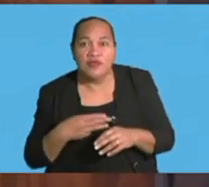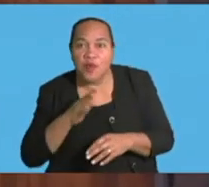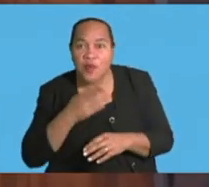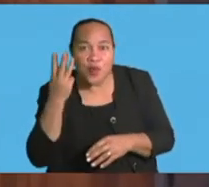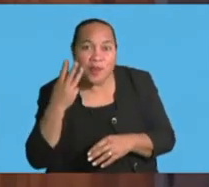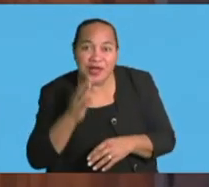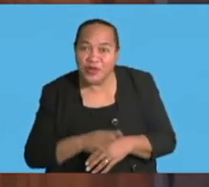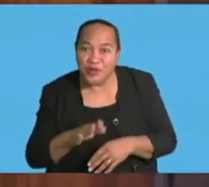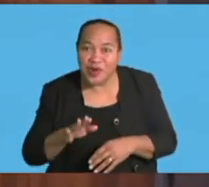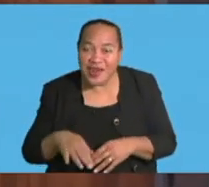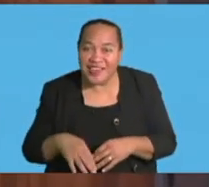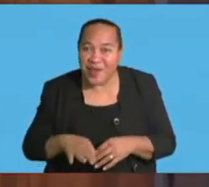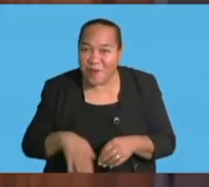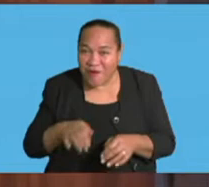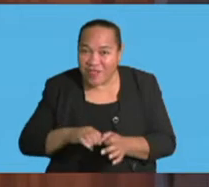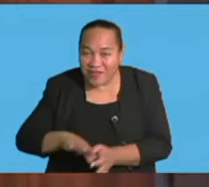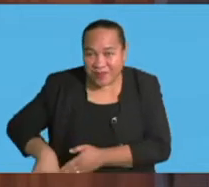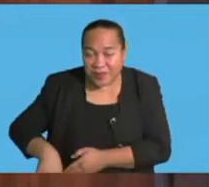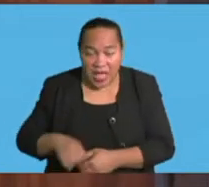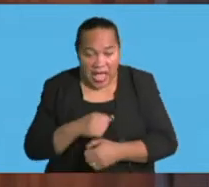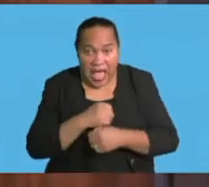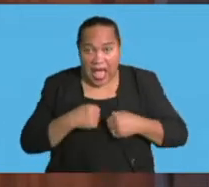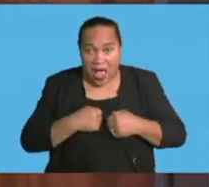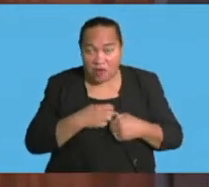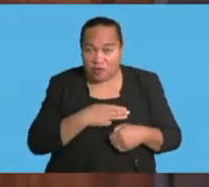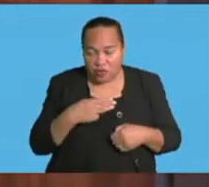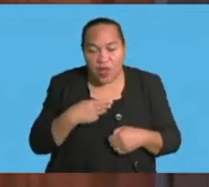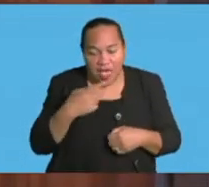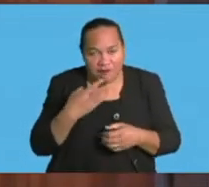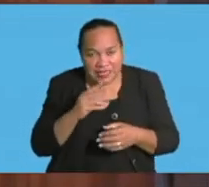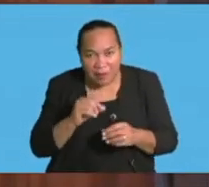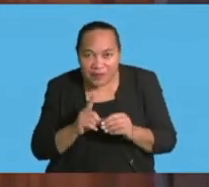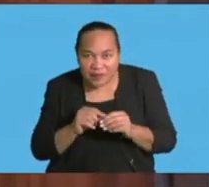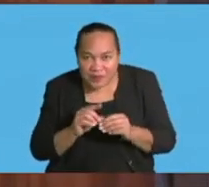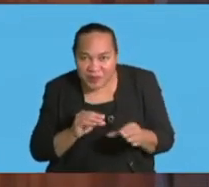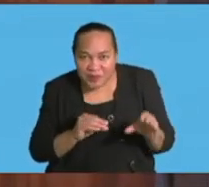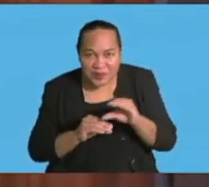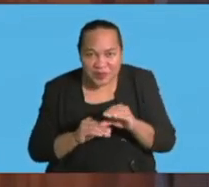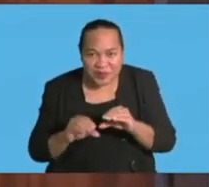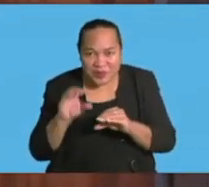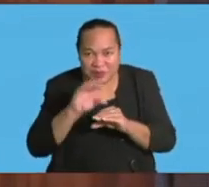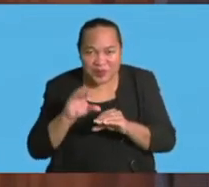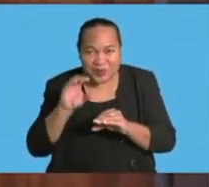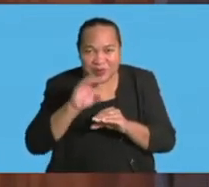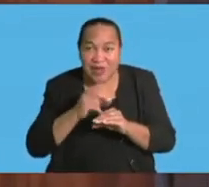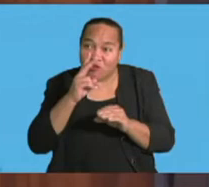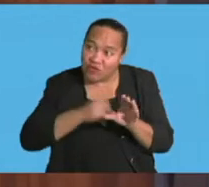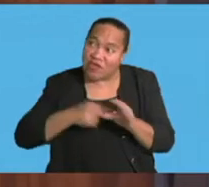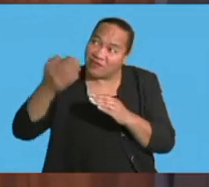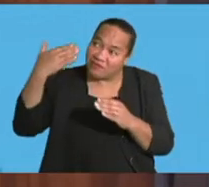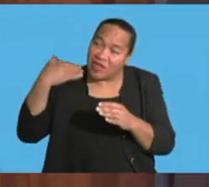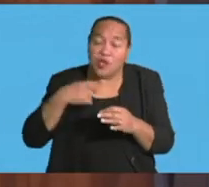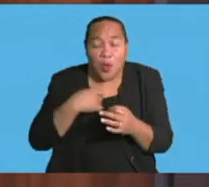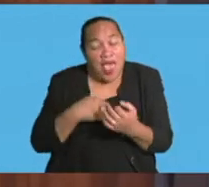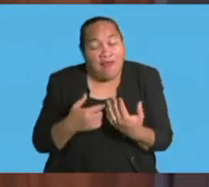Alleviation, our ministry has gained several increases in the allocated budget in the past 2 years, and we are very